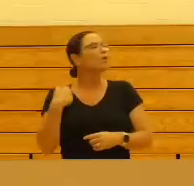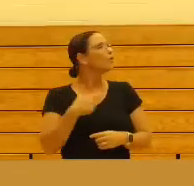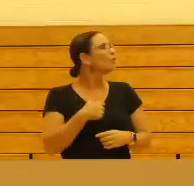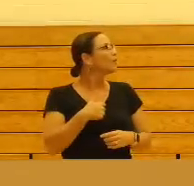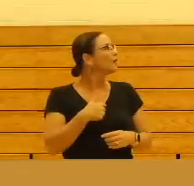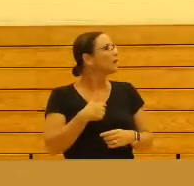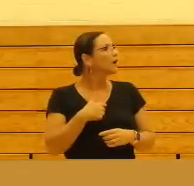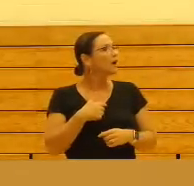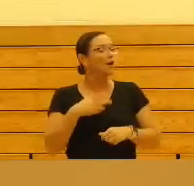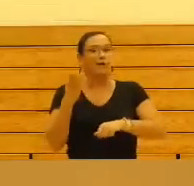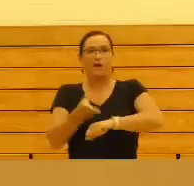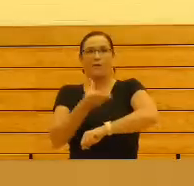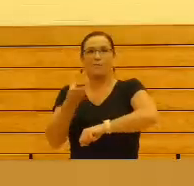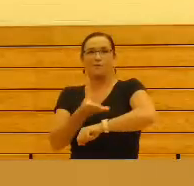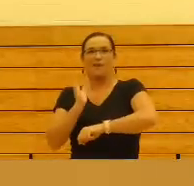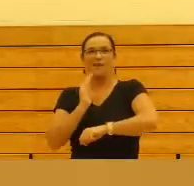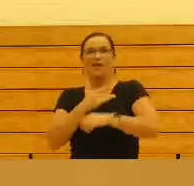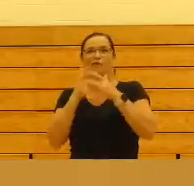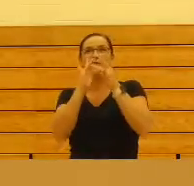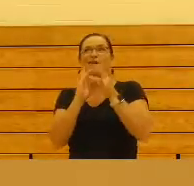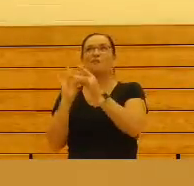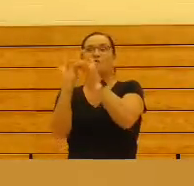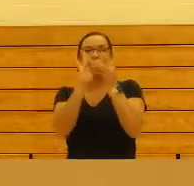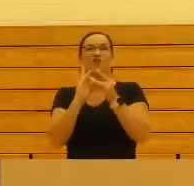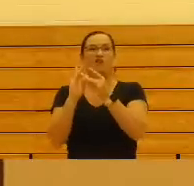here upgrading our networks,